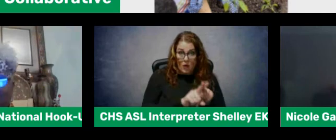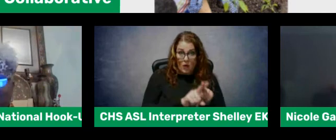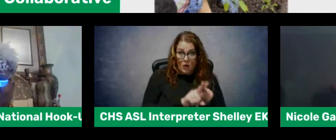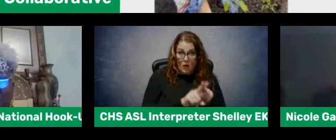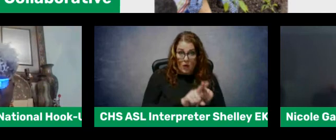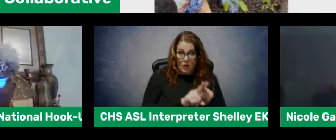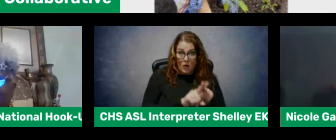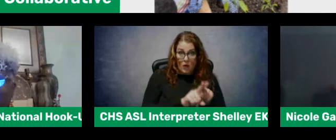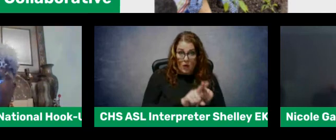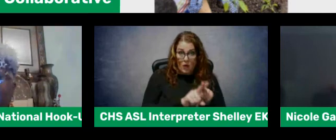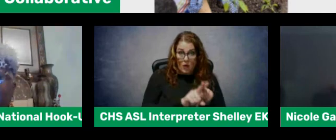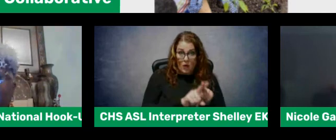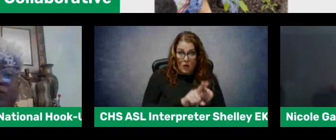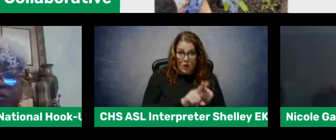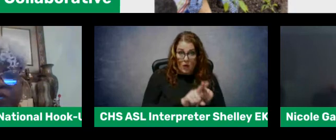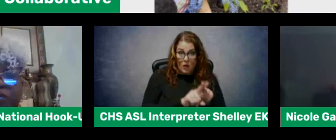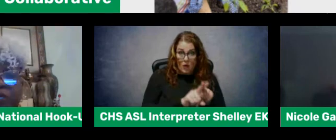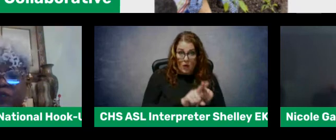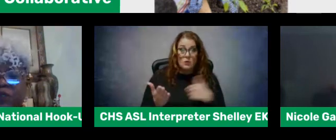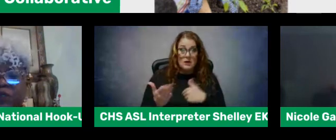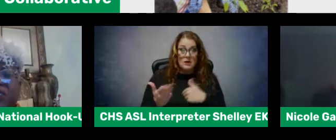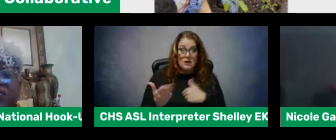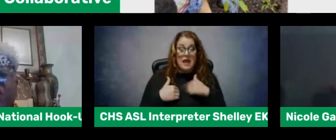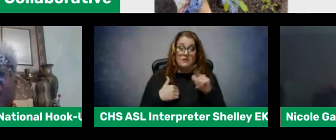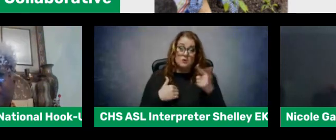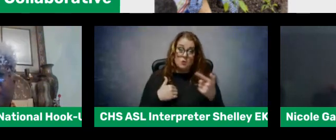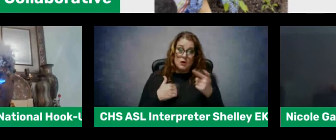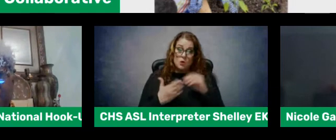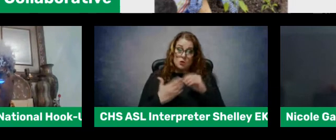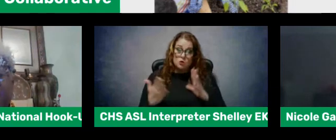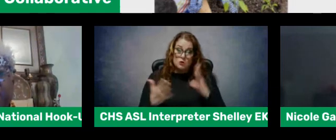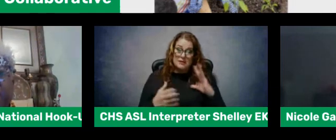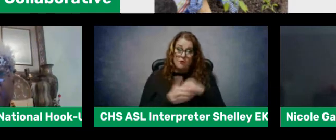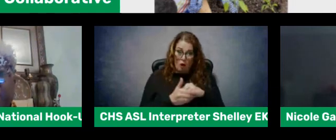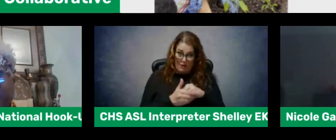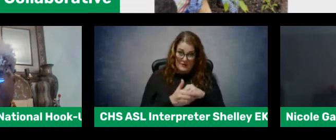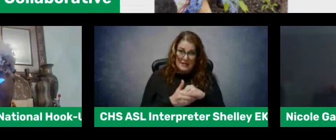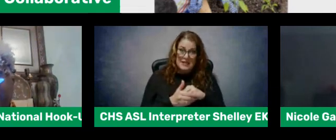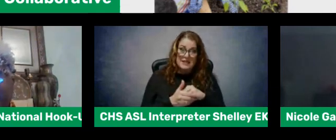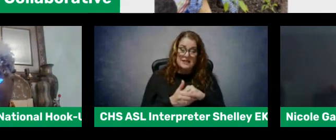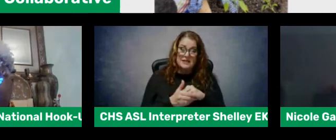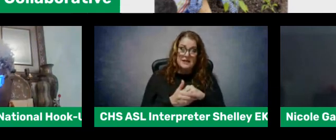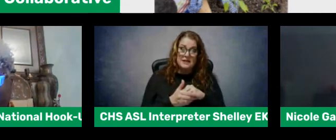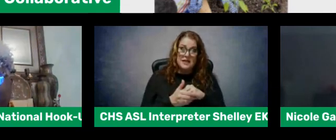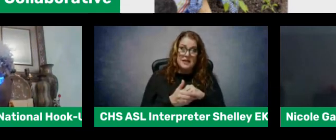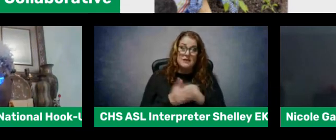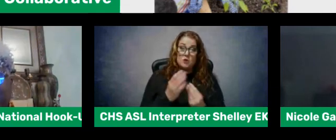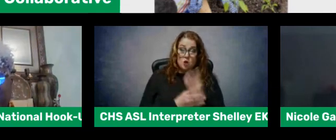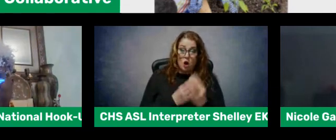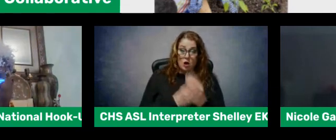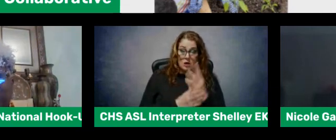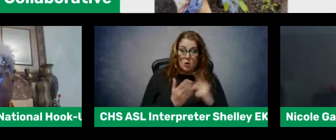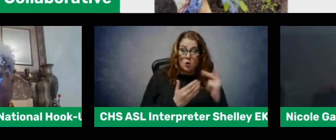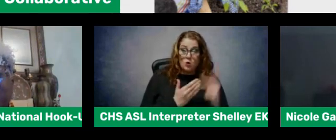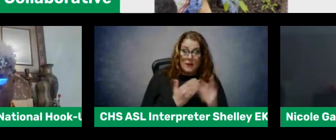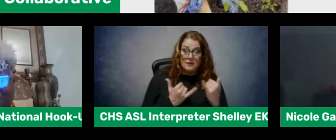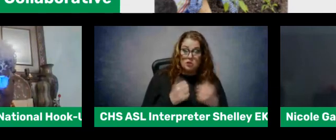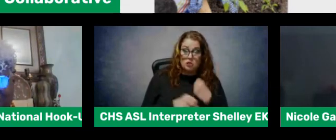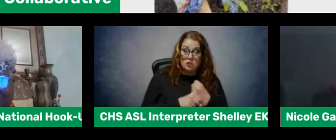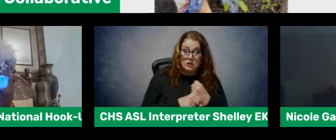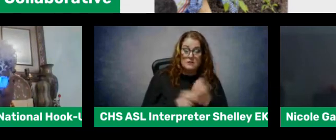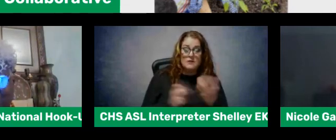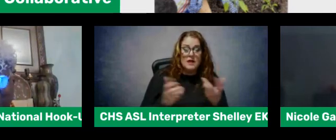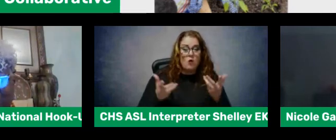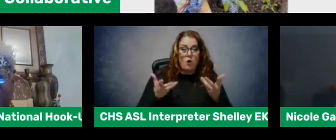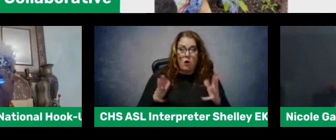but the main thing is we have 21 students involved in the gardening program this year. They've